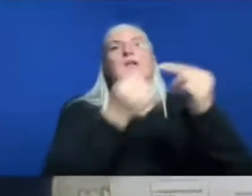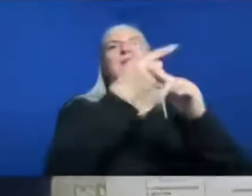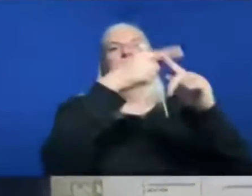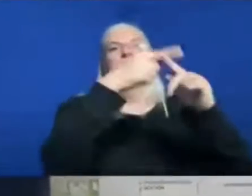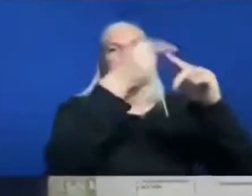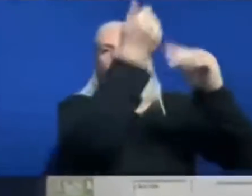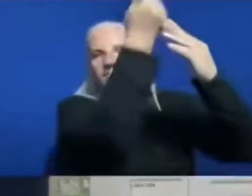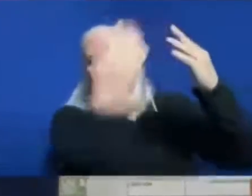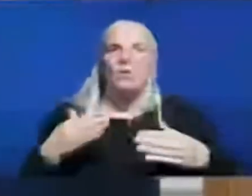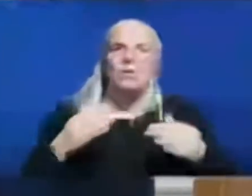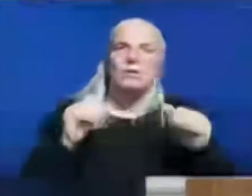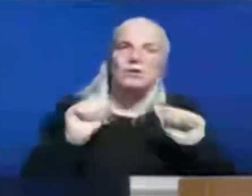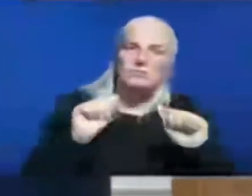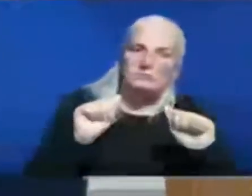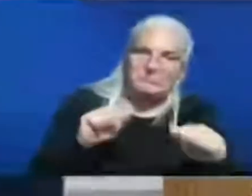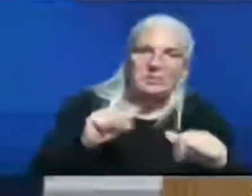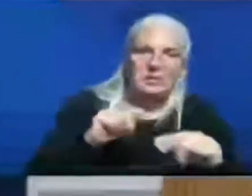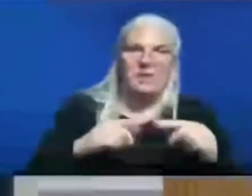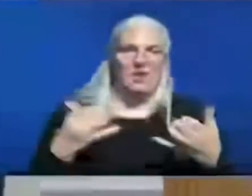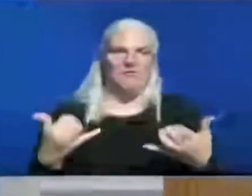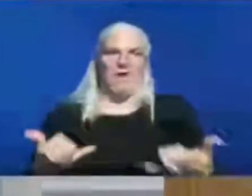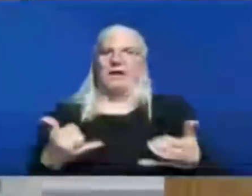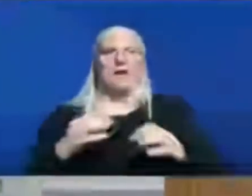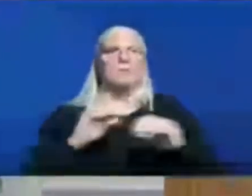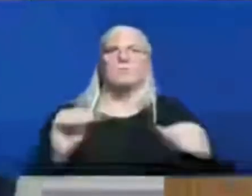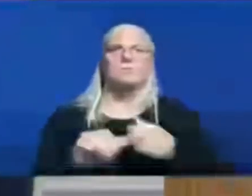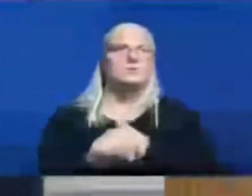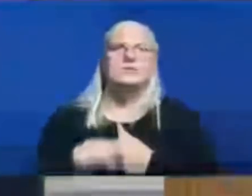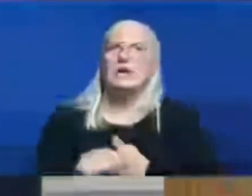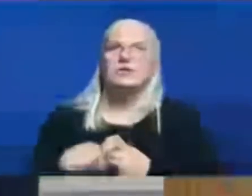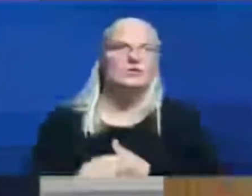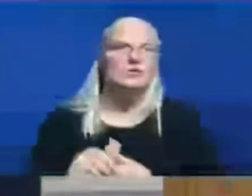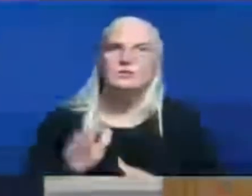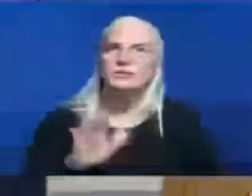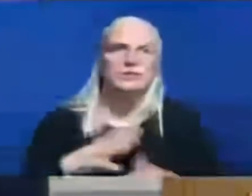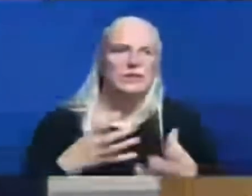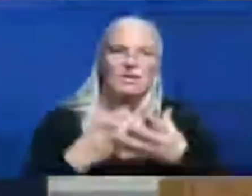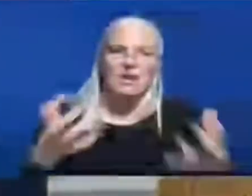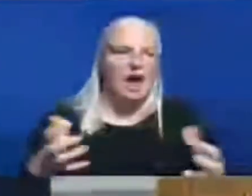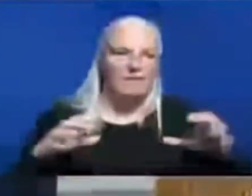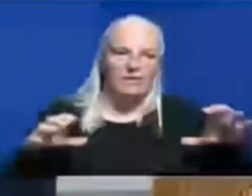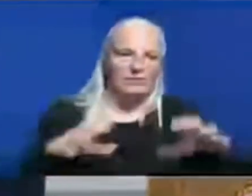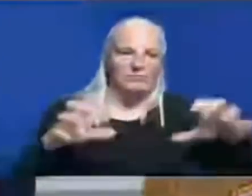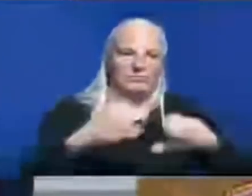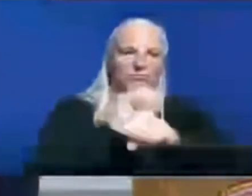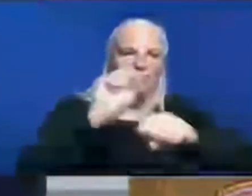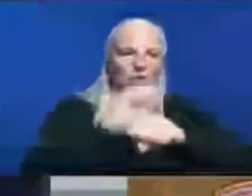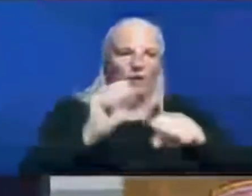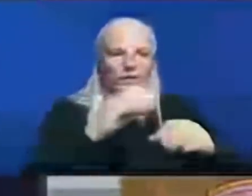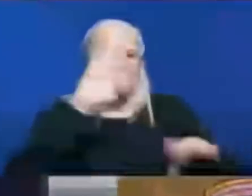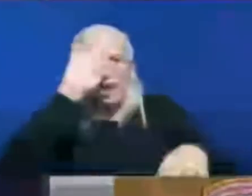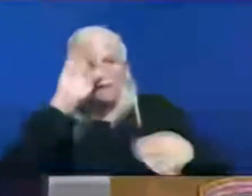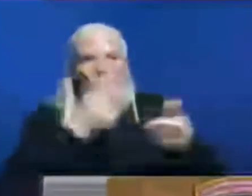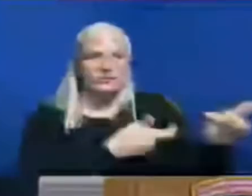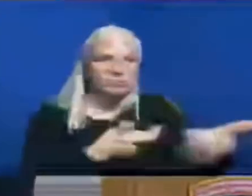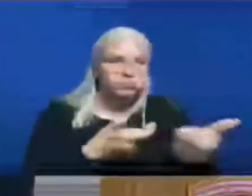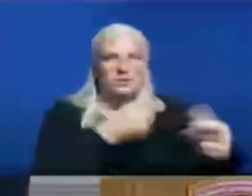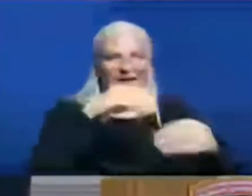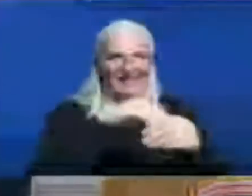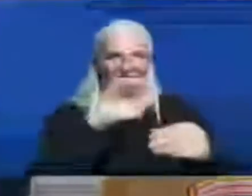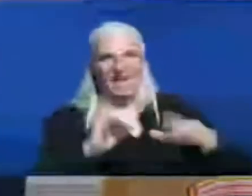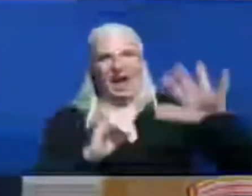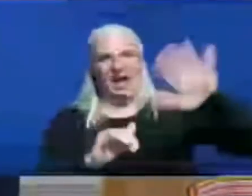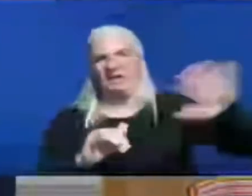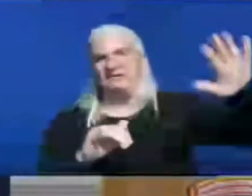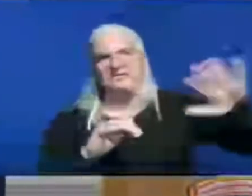that is going on between these communities. So I've given you the distance about how far it is. Portola is much farther. I don't know the